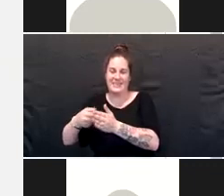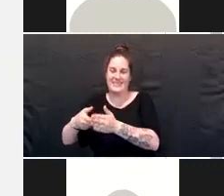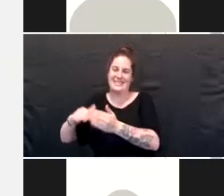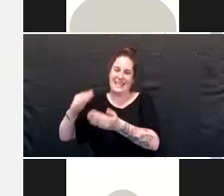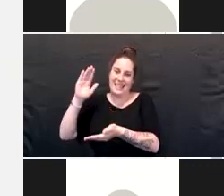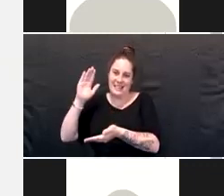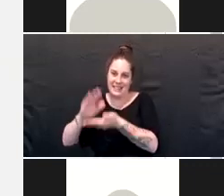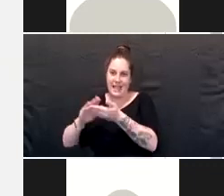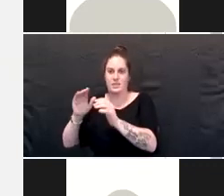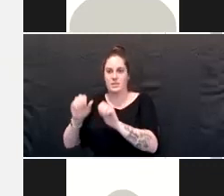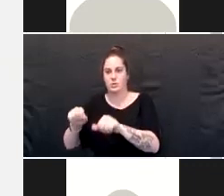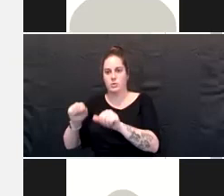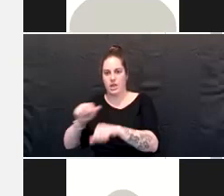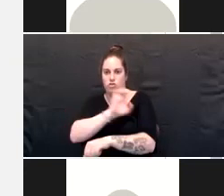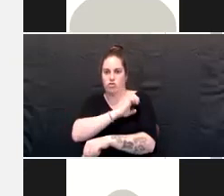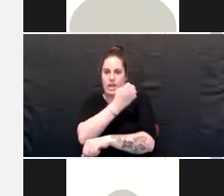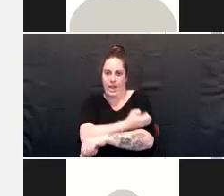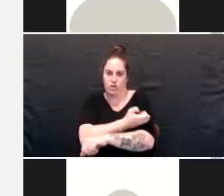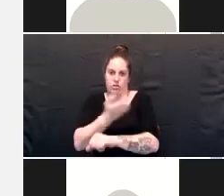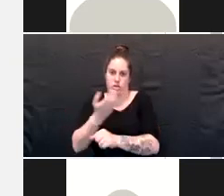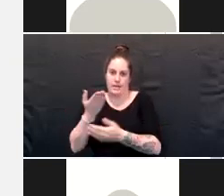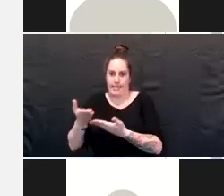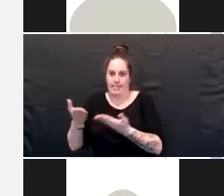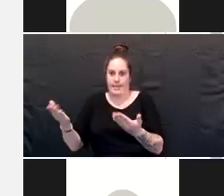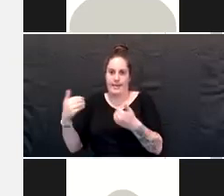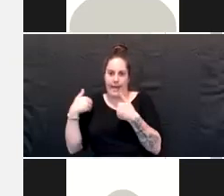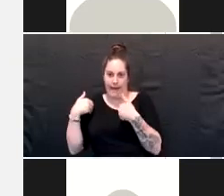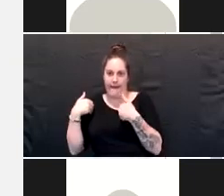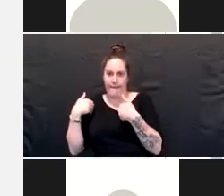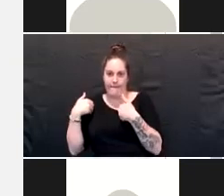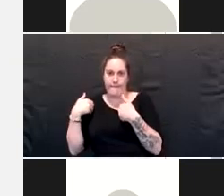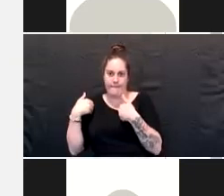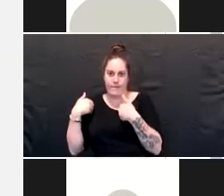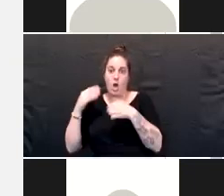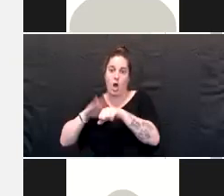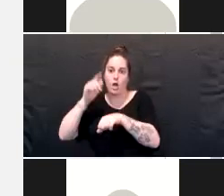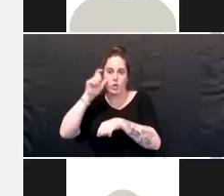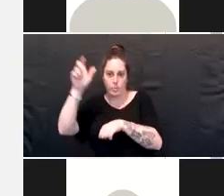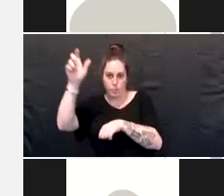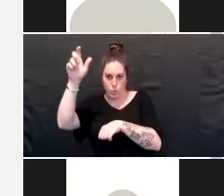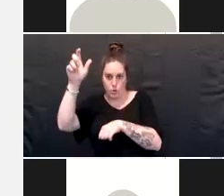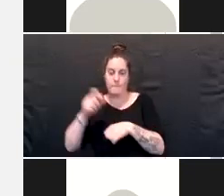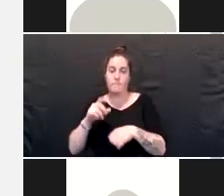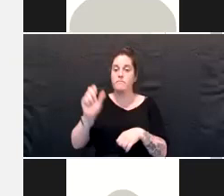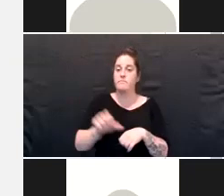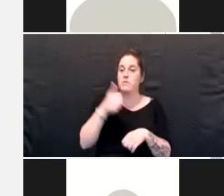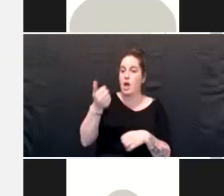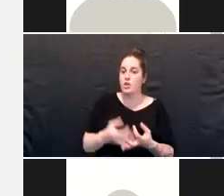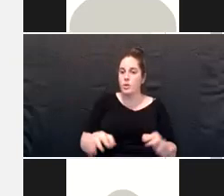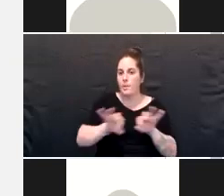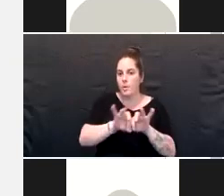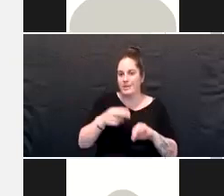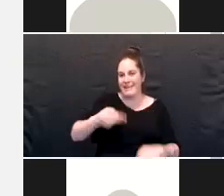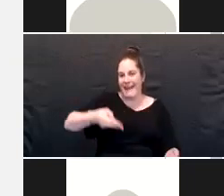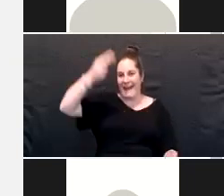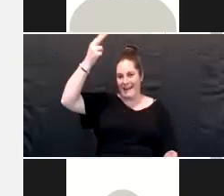energy. Okay? The other thing, obviously, in this equation is height. So you can change